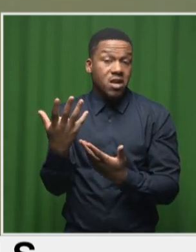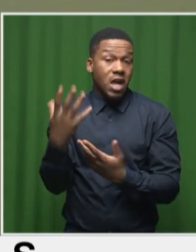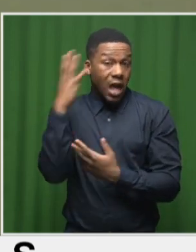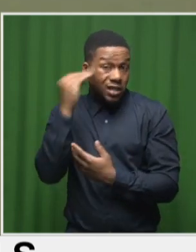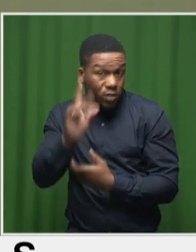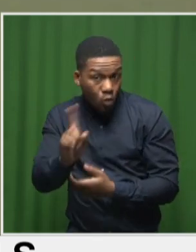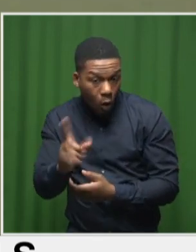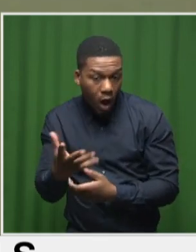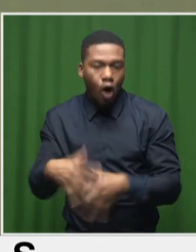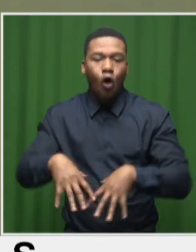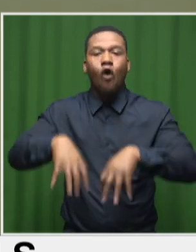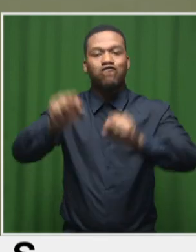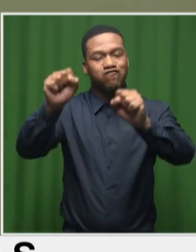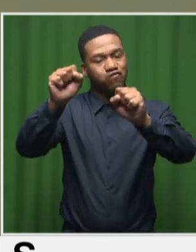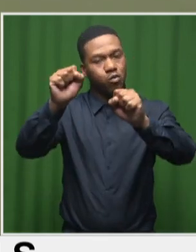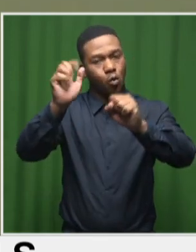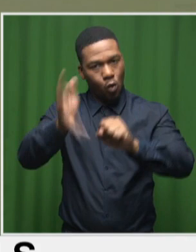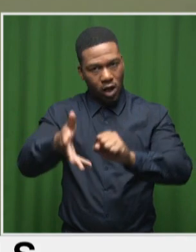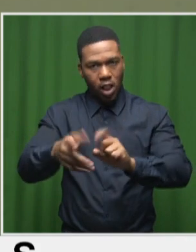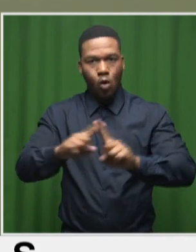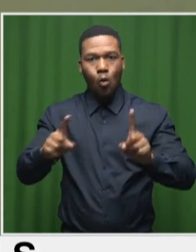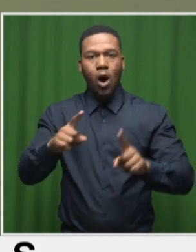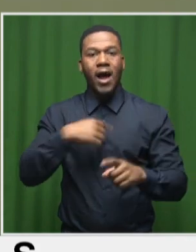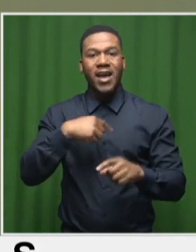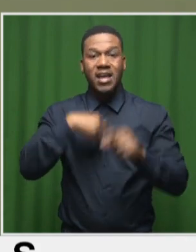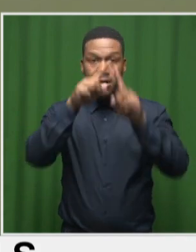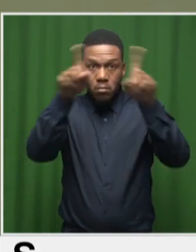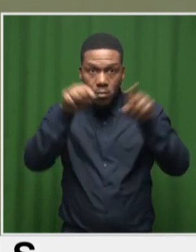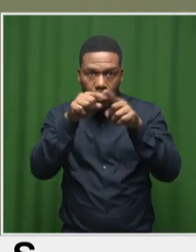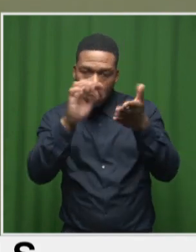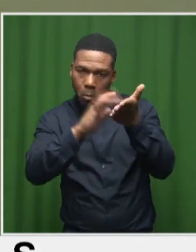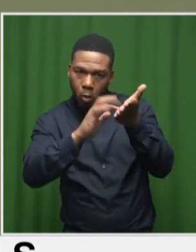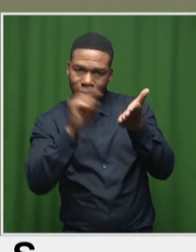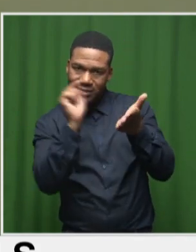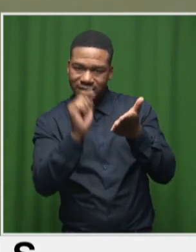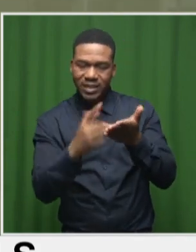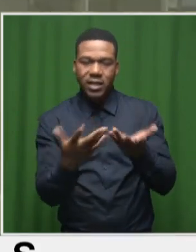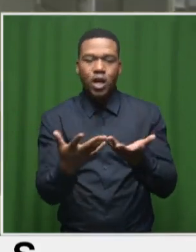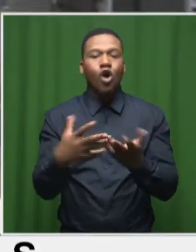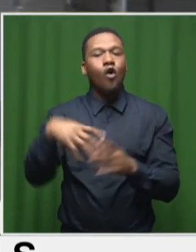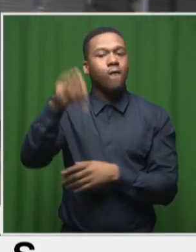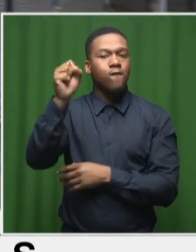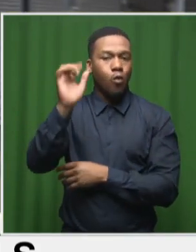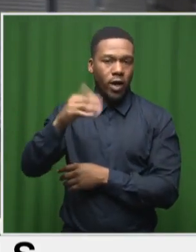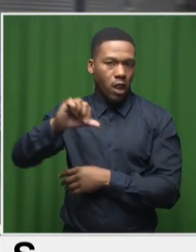load shedding, because the meter will trip or switch off. And then after